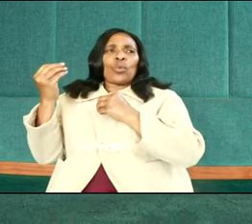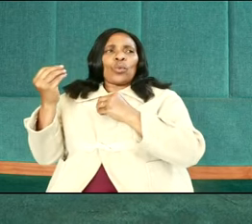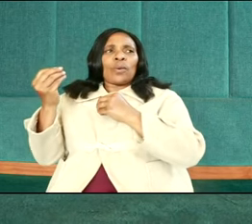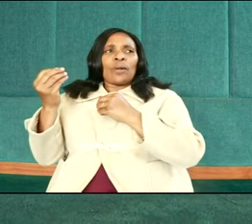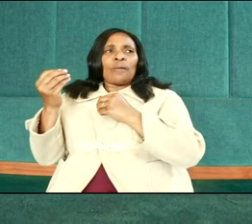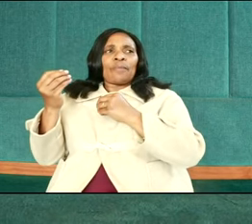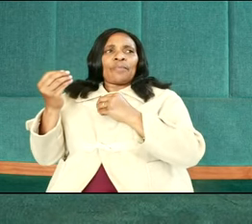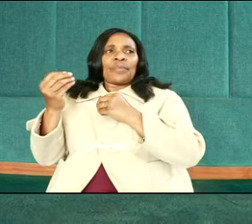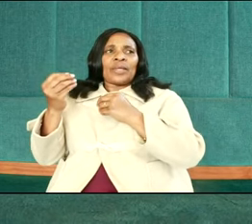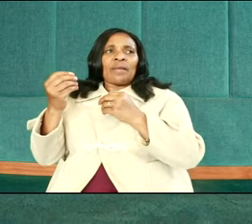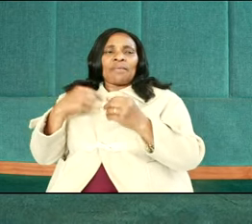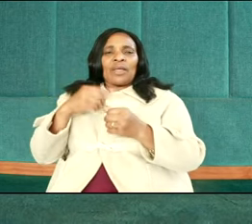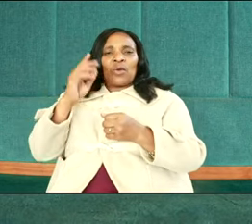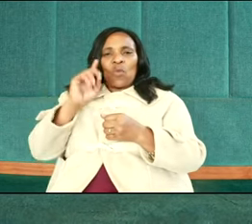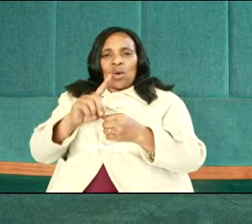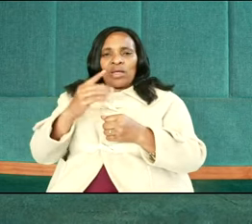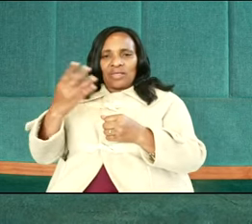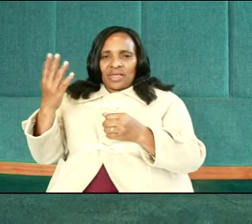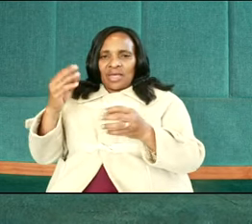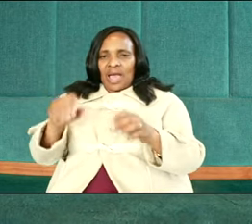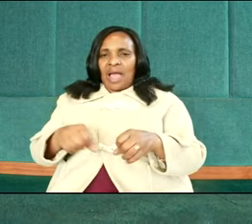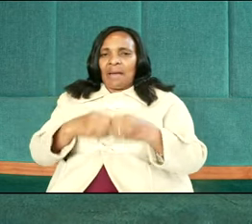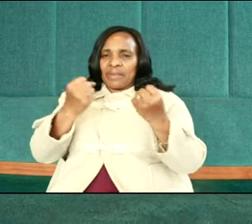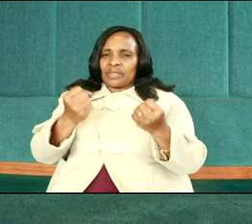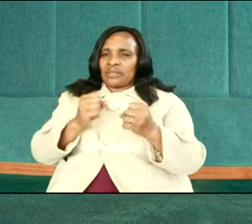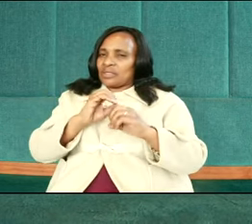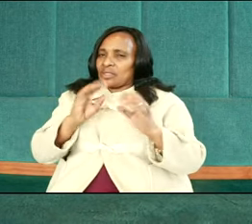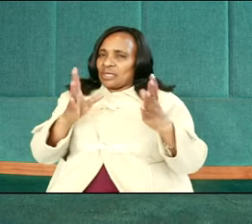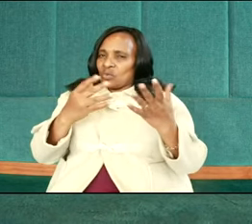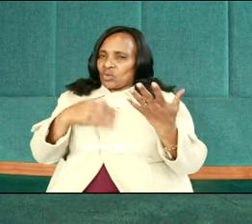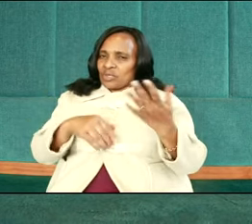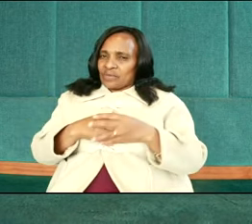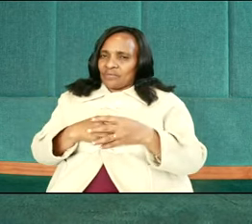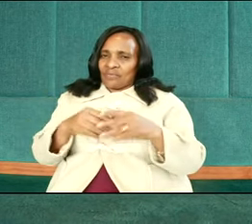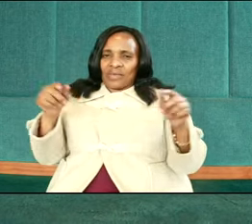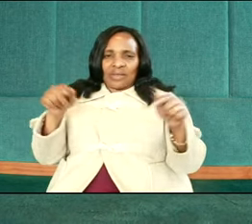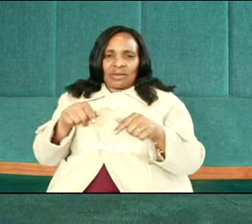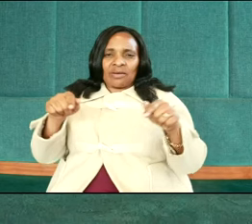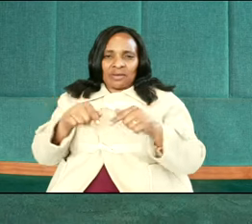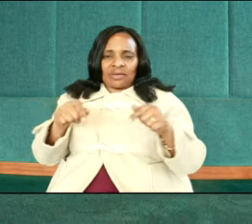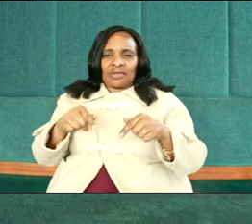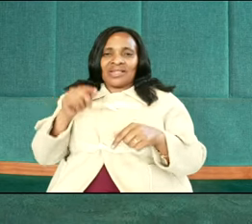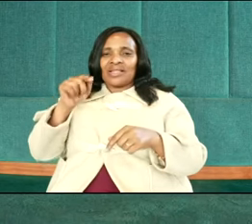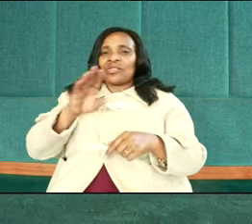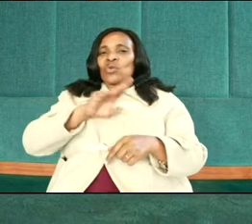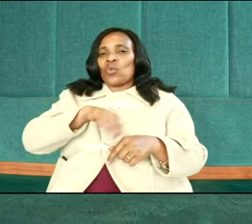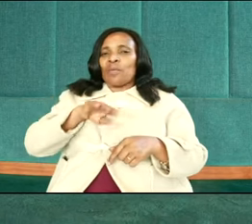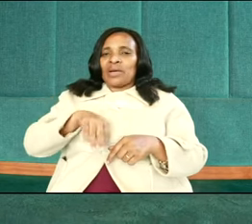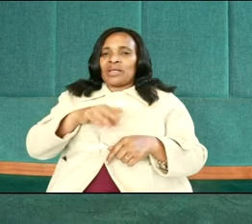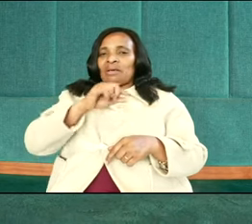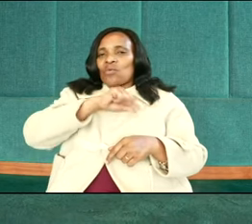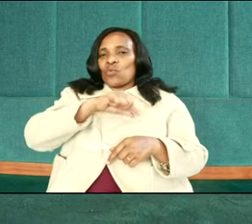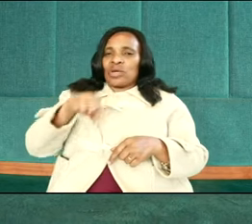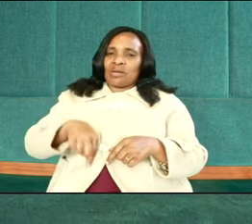So I think one thing that clearly happens is, sadly, he was scared by a woman into hiding. That sounds